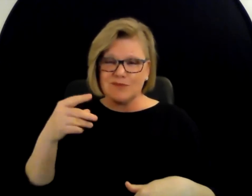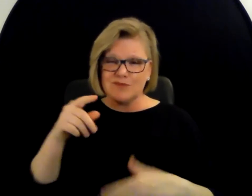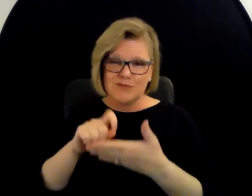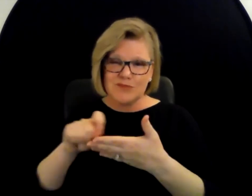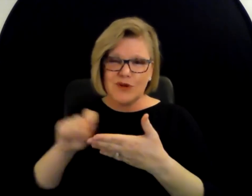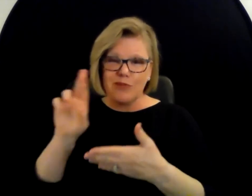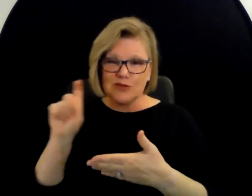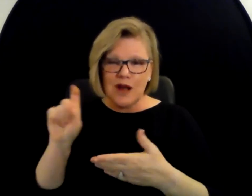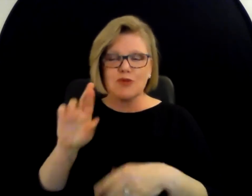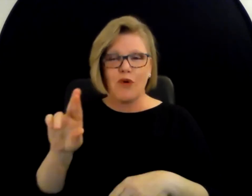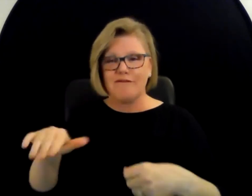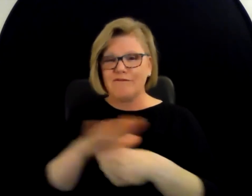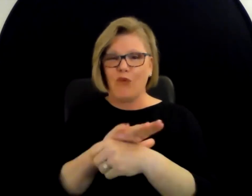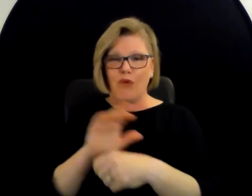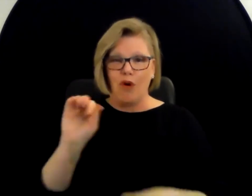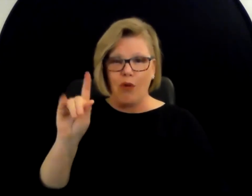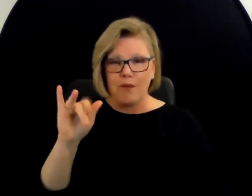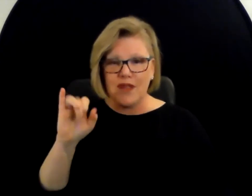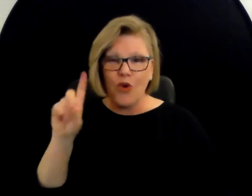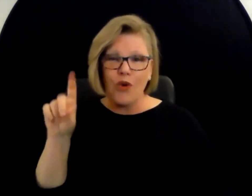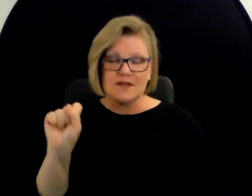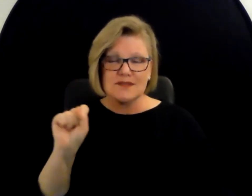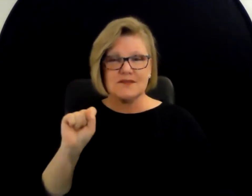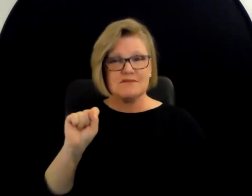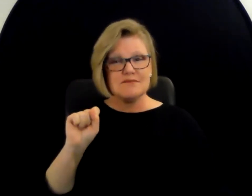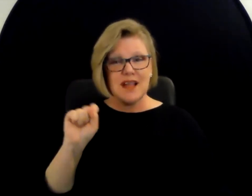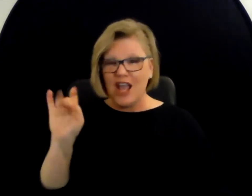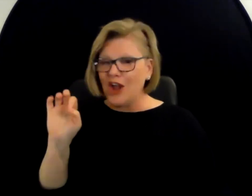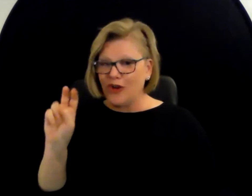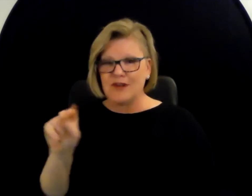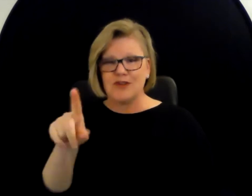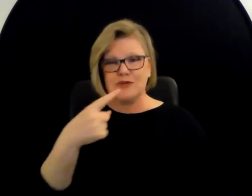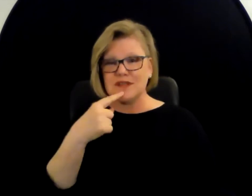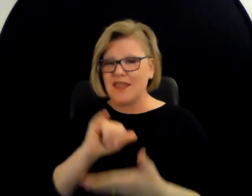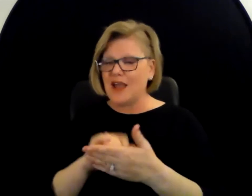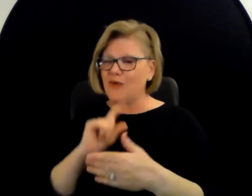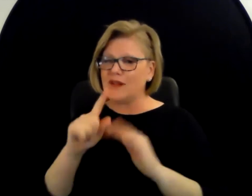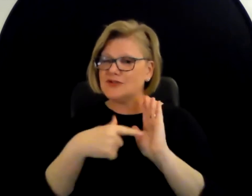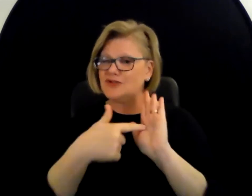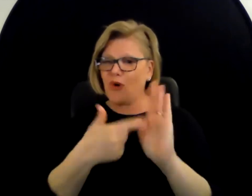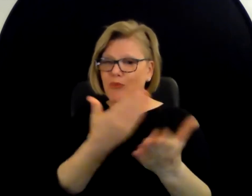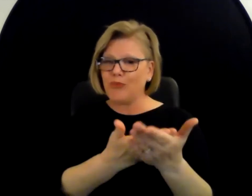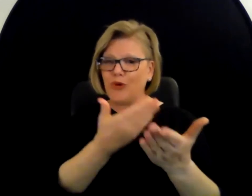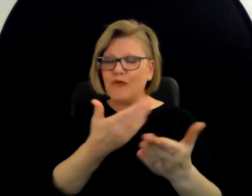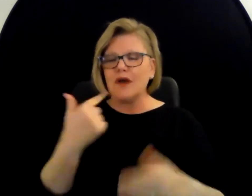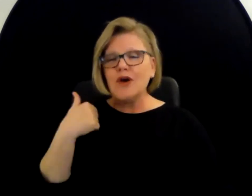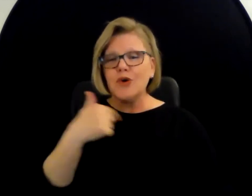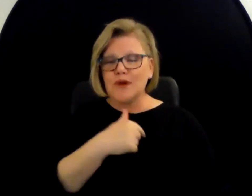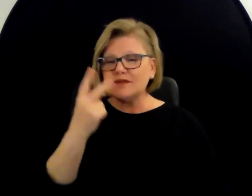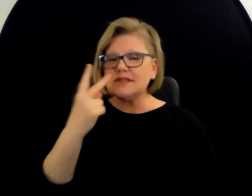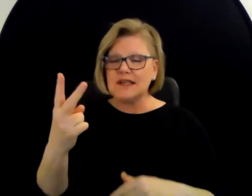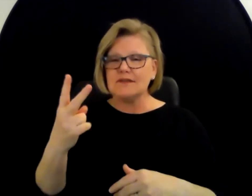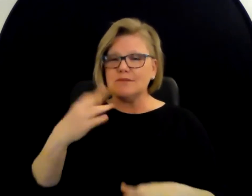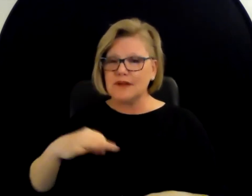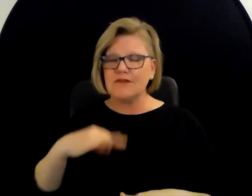full opioids, because I think you're right. And Erin, what you're saying really bears that out. We do often see a lot of benefit from mood